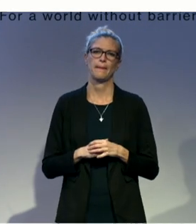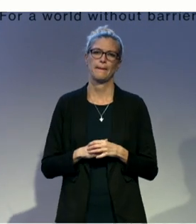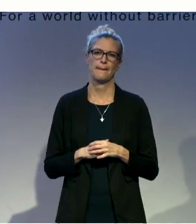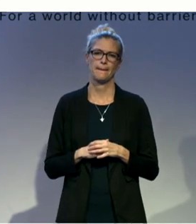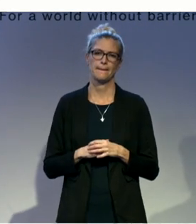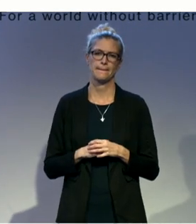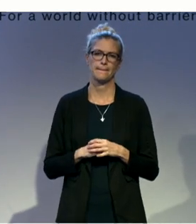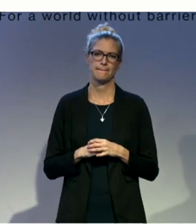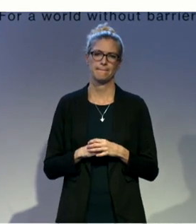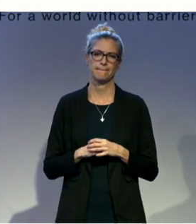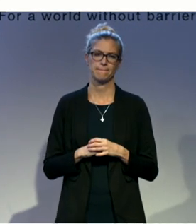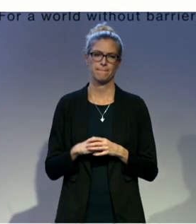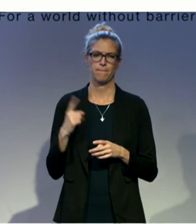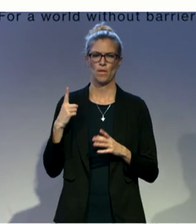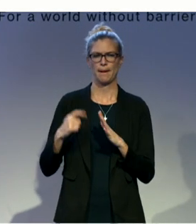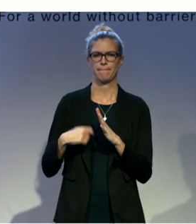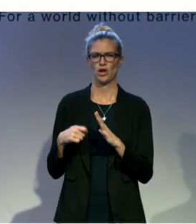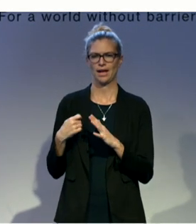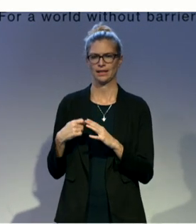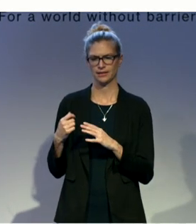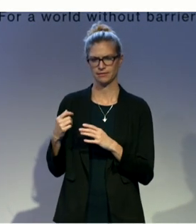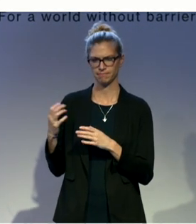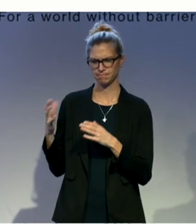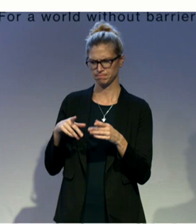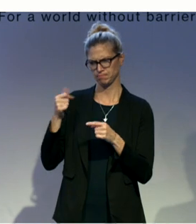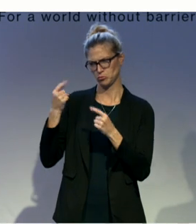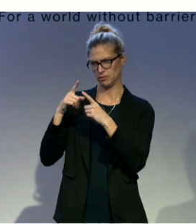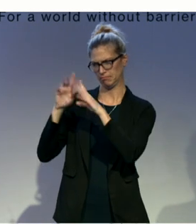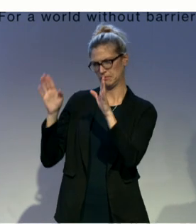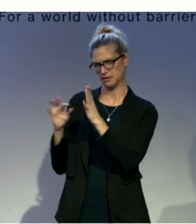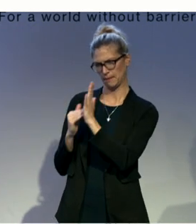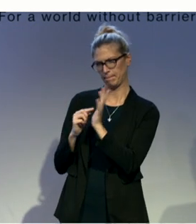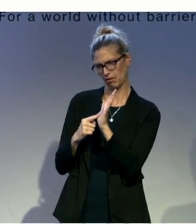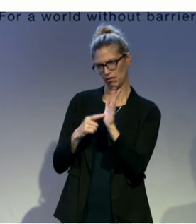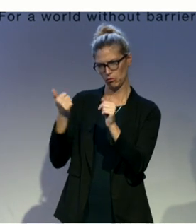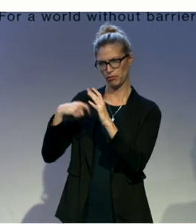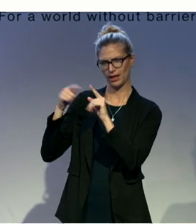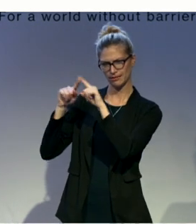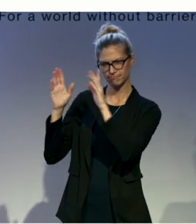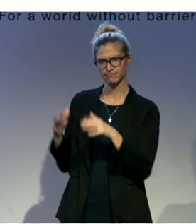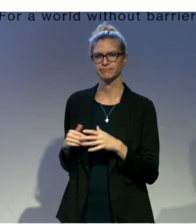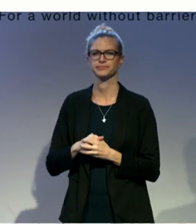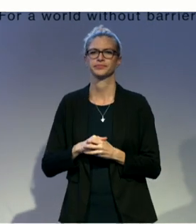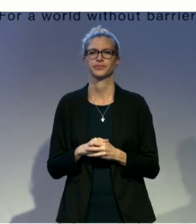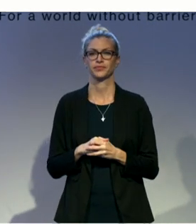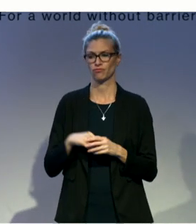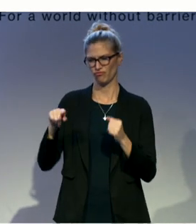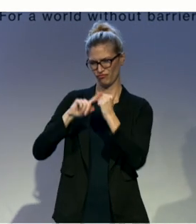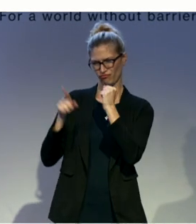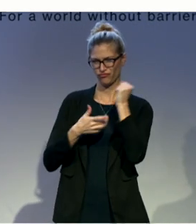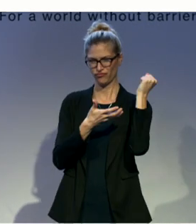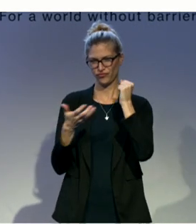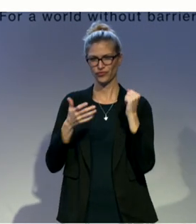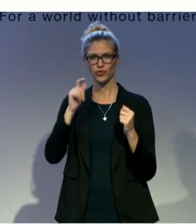The background is that this is a foundation in Hungary. It's a